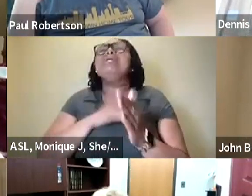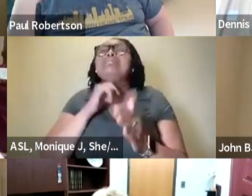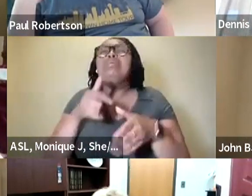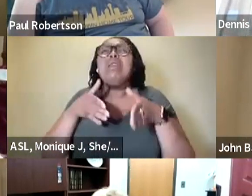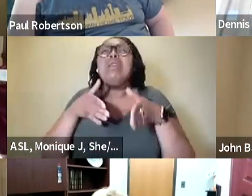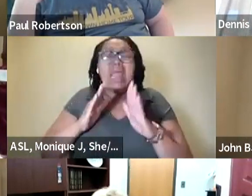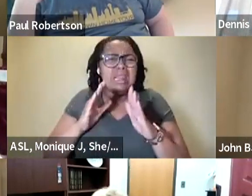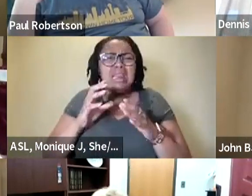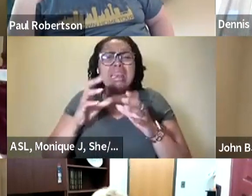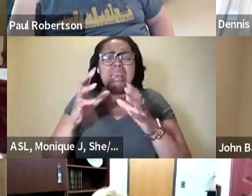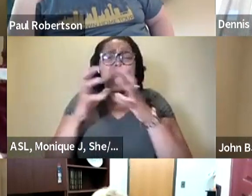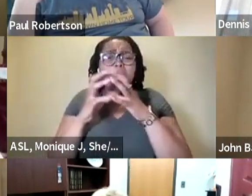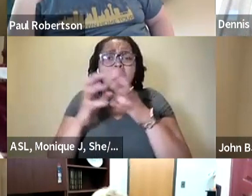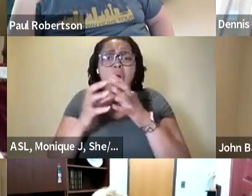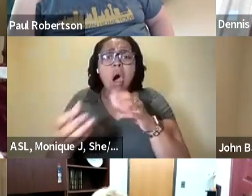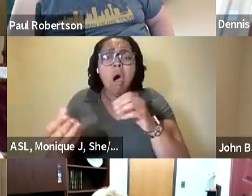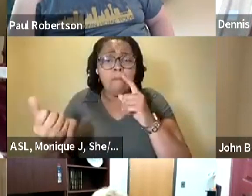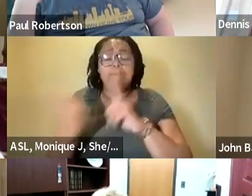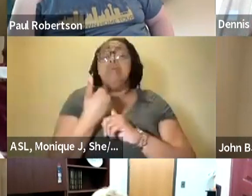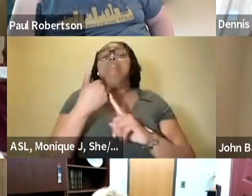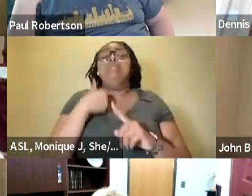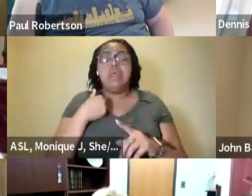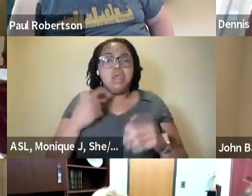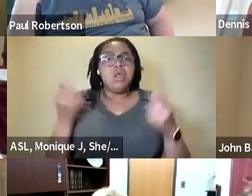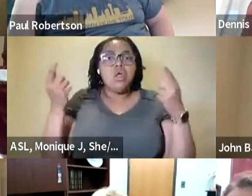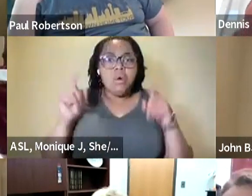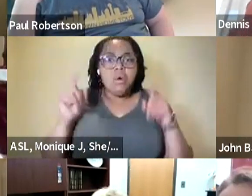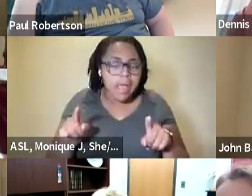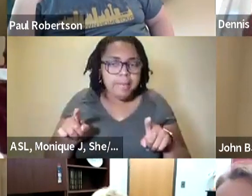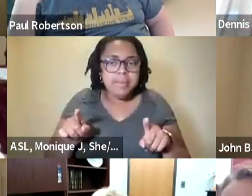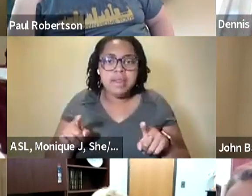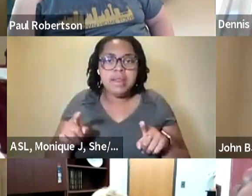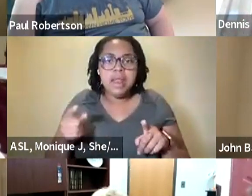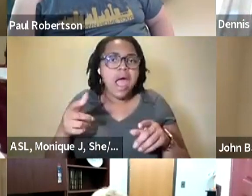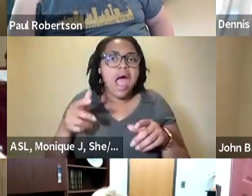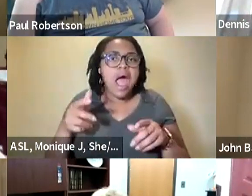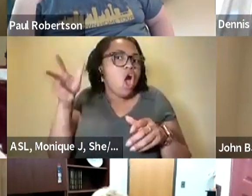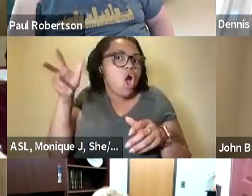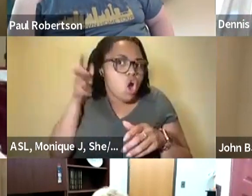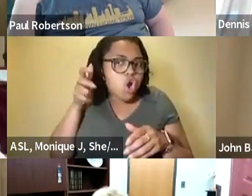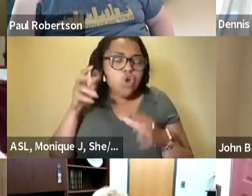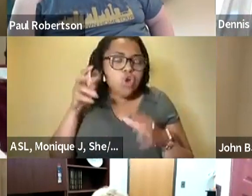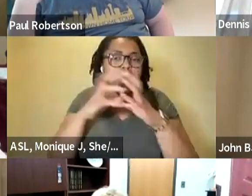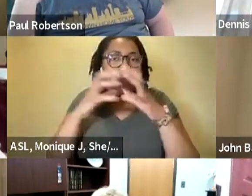and knees grabbing this thing. And I ended up throwing it the wrong direction.